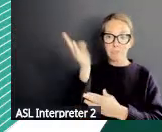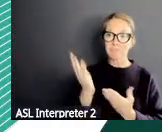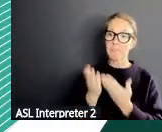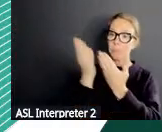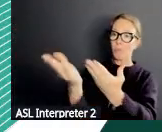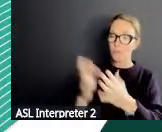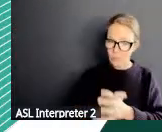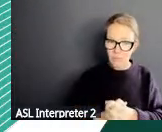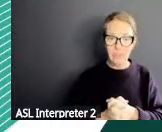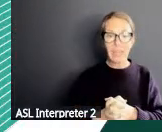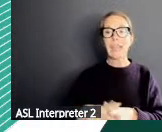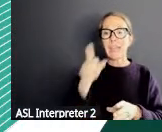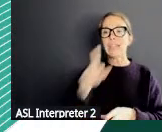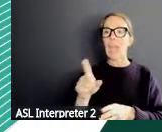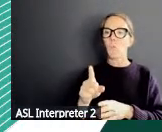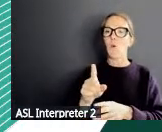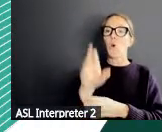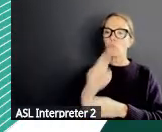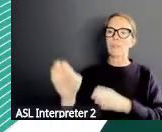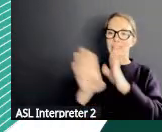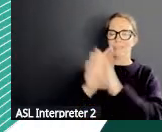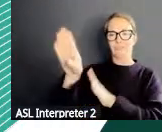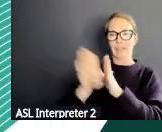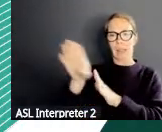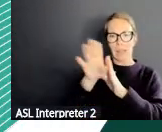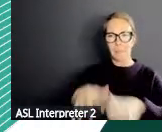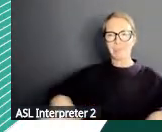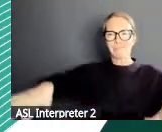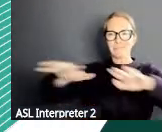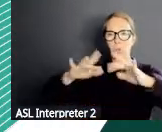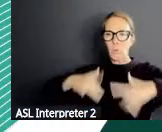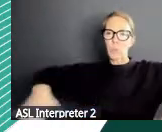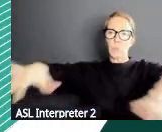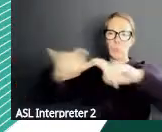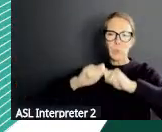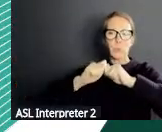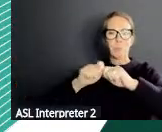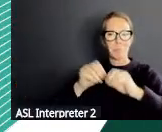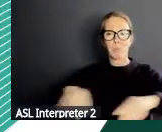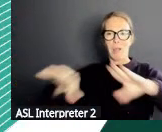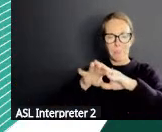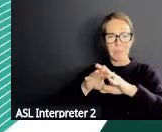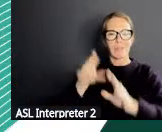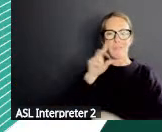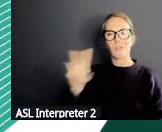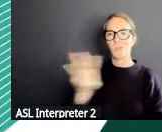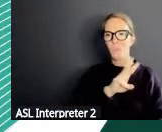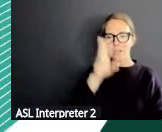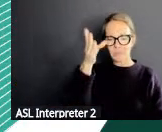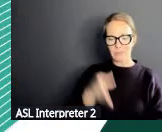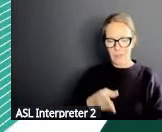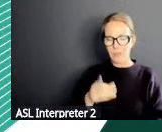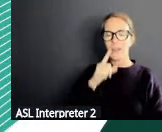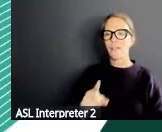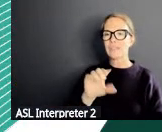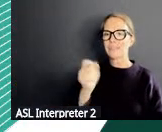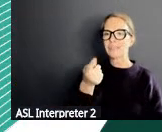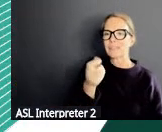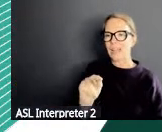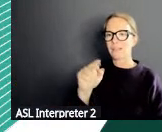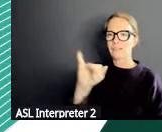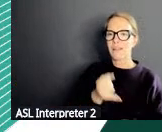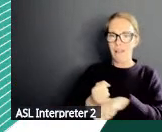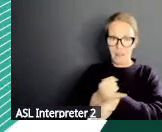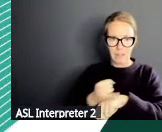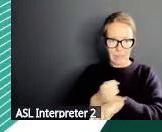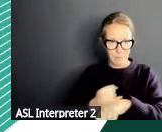would redevelop a long-standing vacant industrial property on the west shore of Staten Island. The applicant is North Point Development,